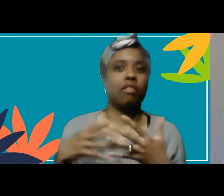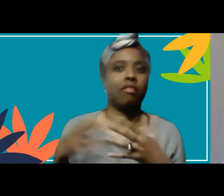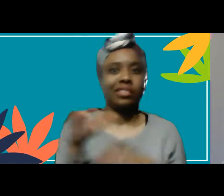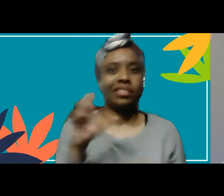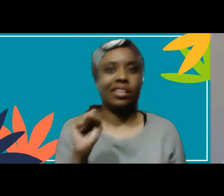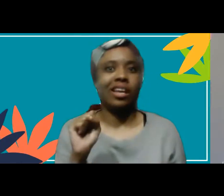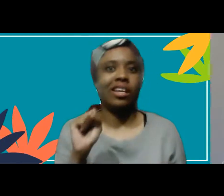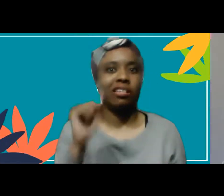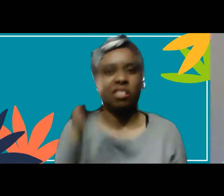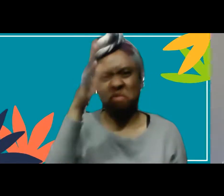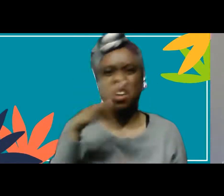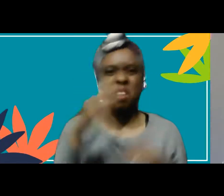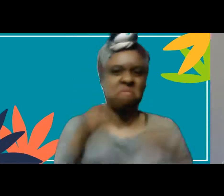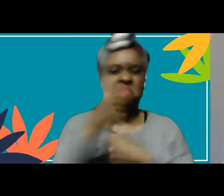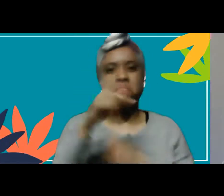and name